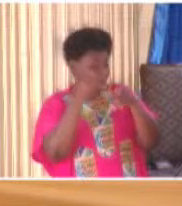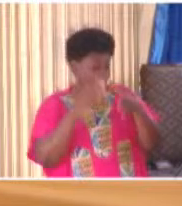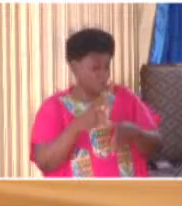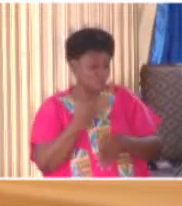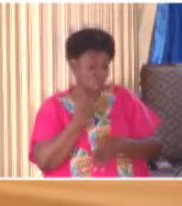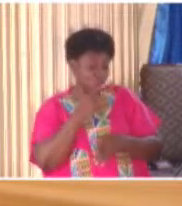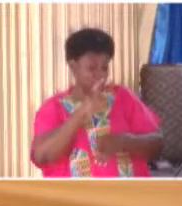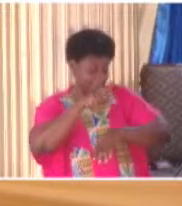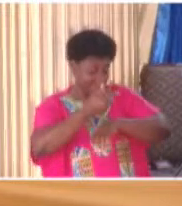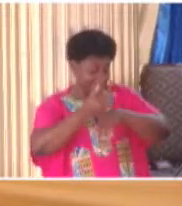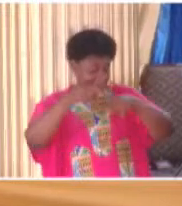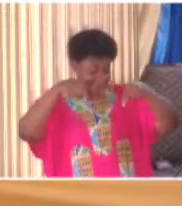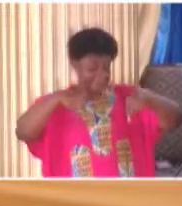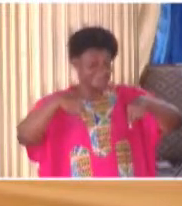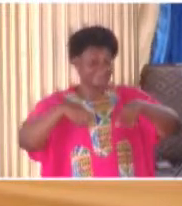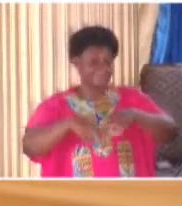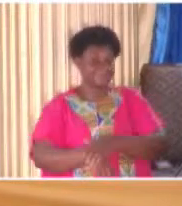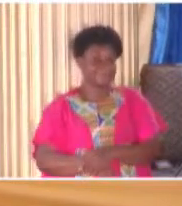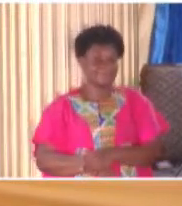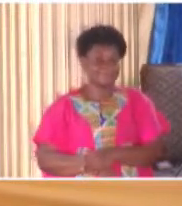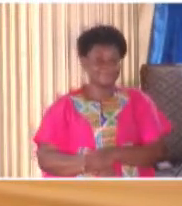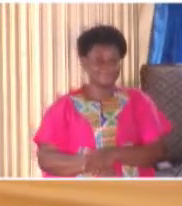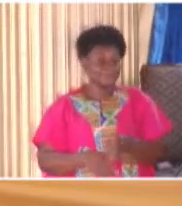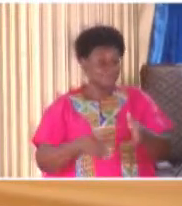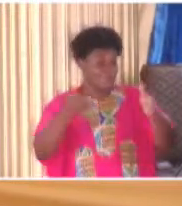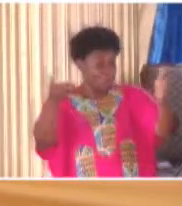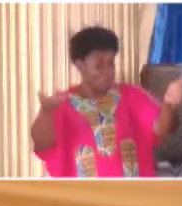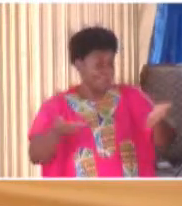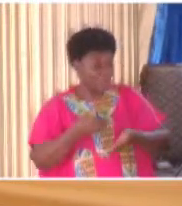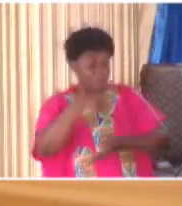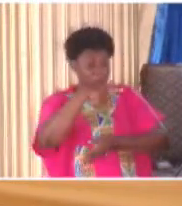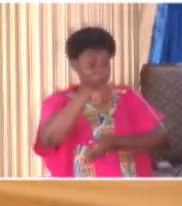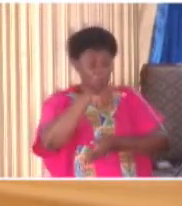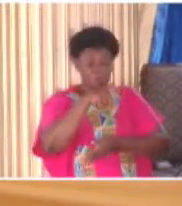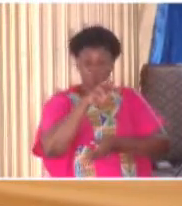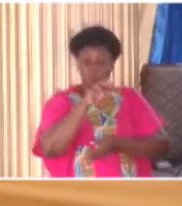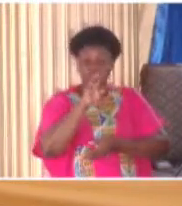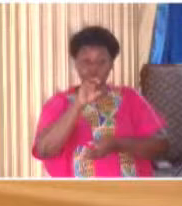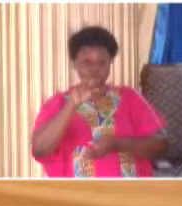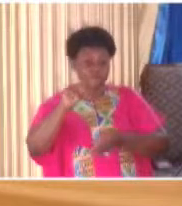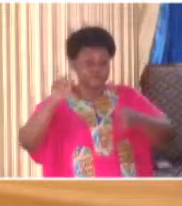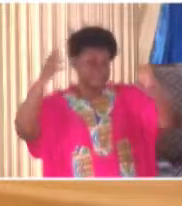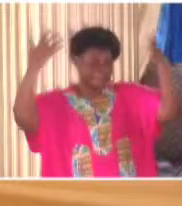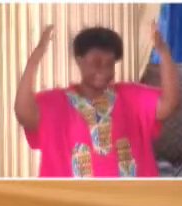are graduating today. Please, let's welcome the Provost.